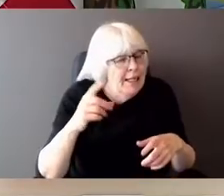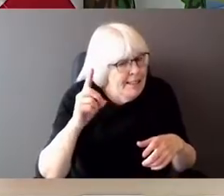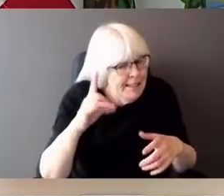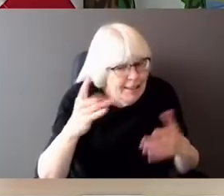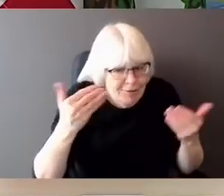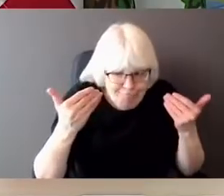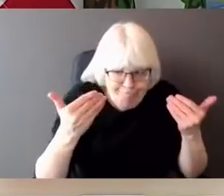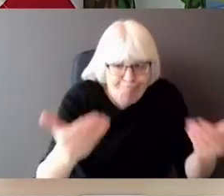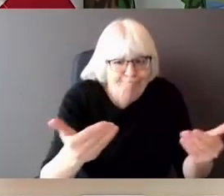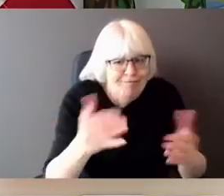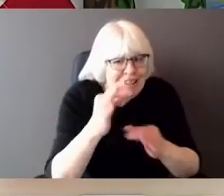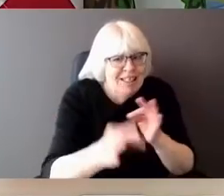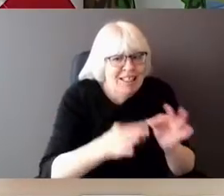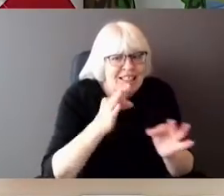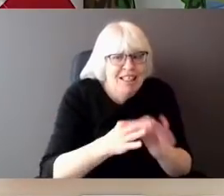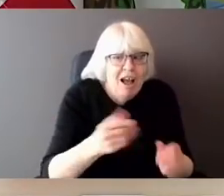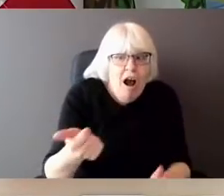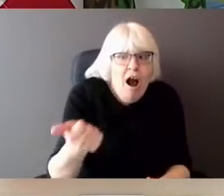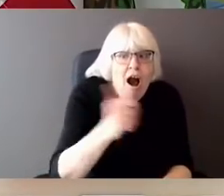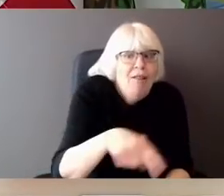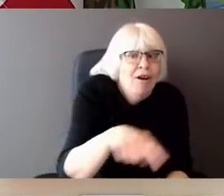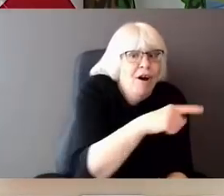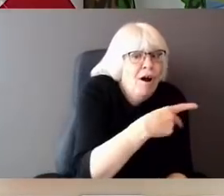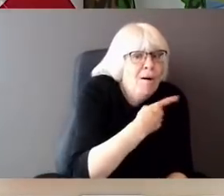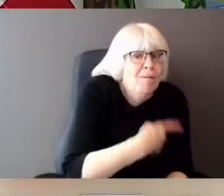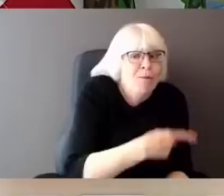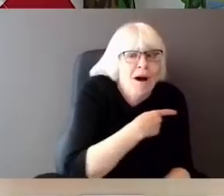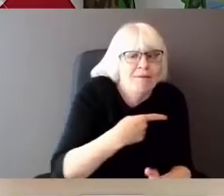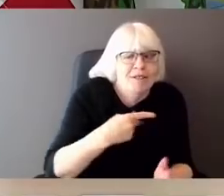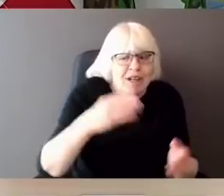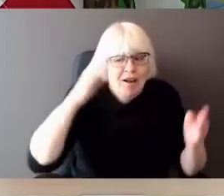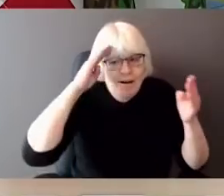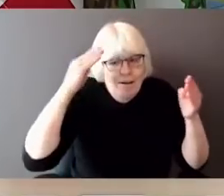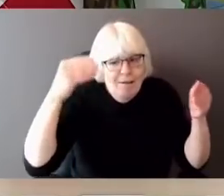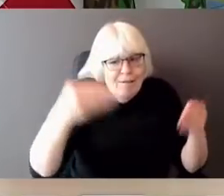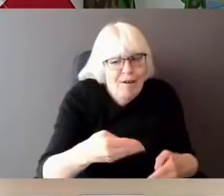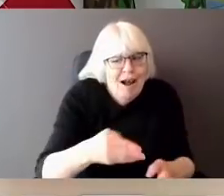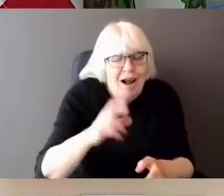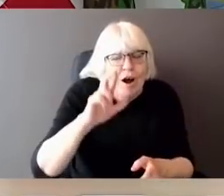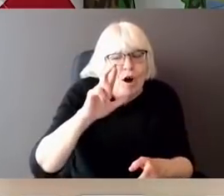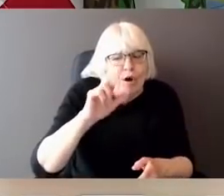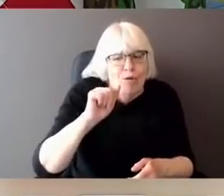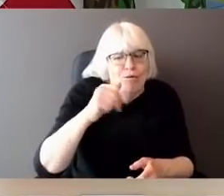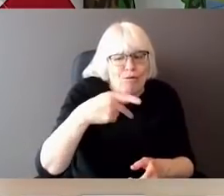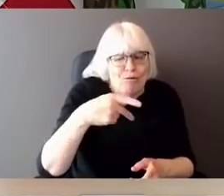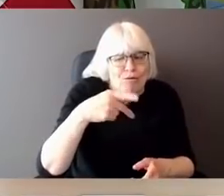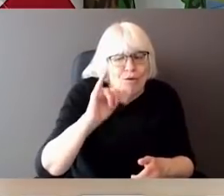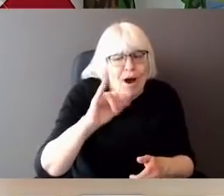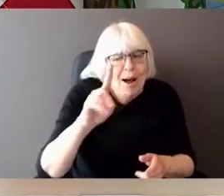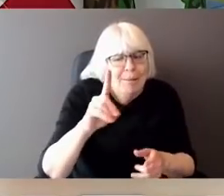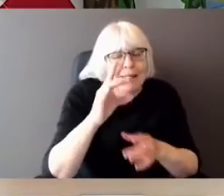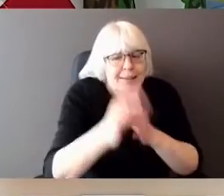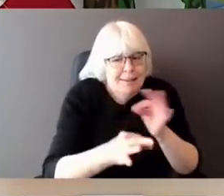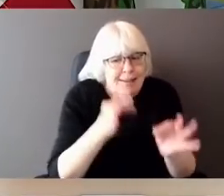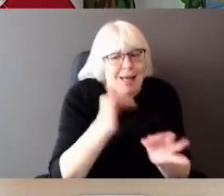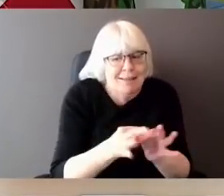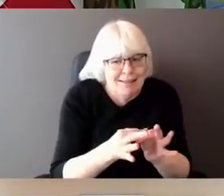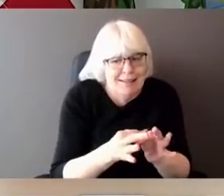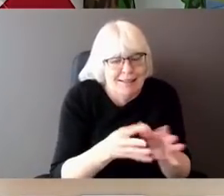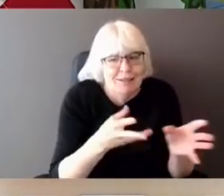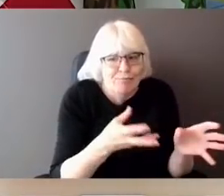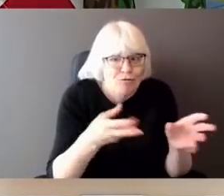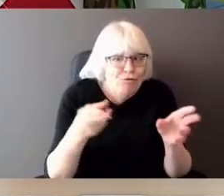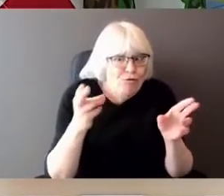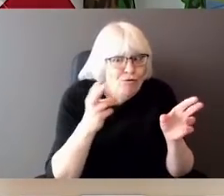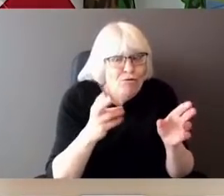have transitioned to rapid antigen testing as well, providing rapid antigen tests. And the reporting mechanism for those is very much